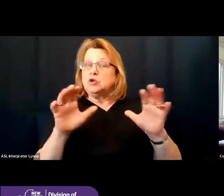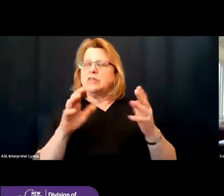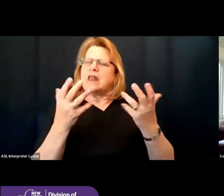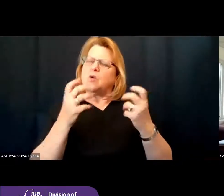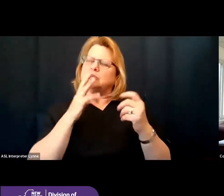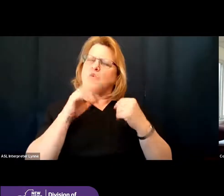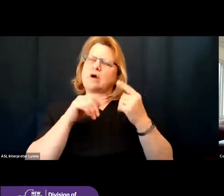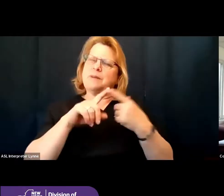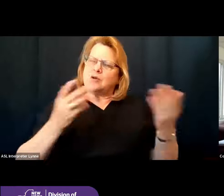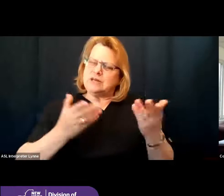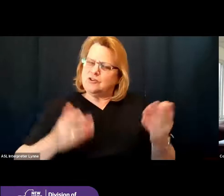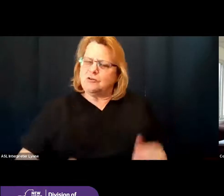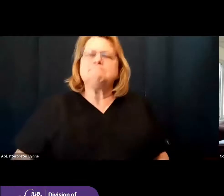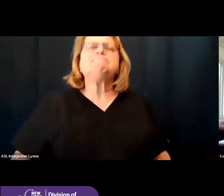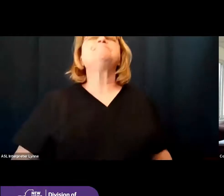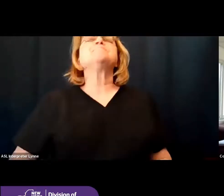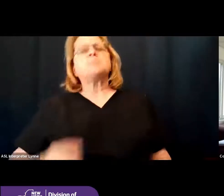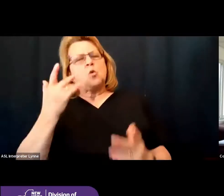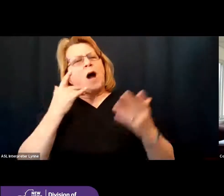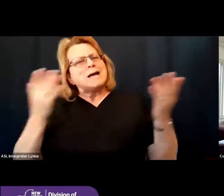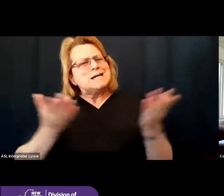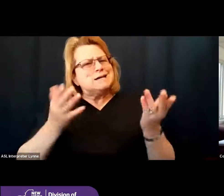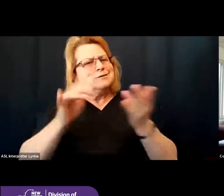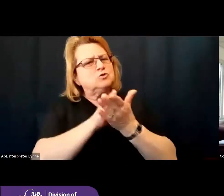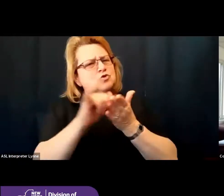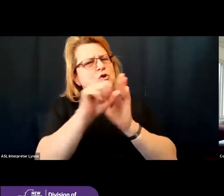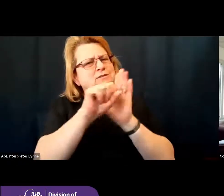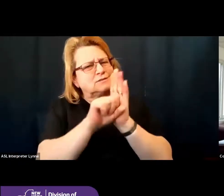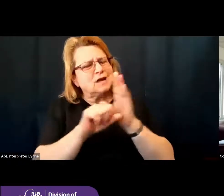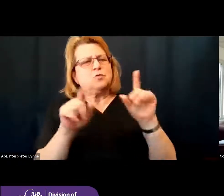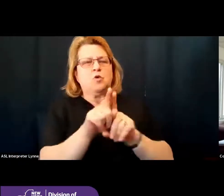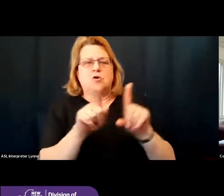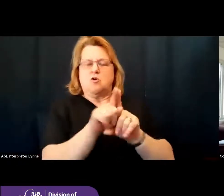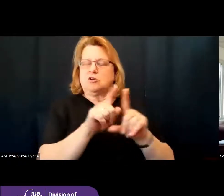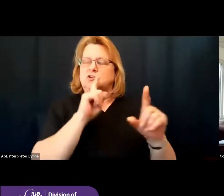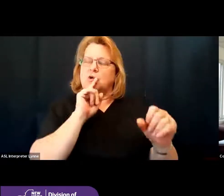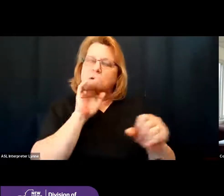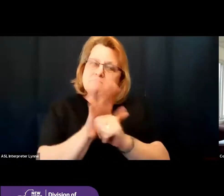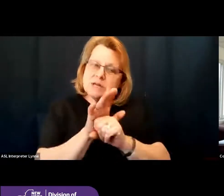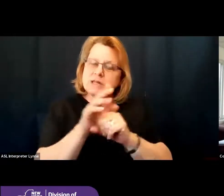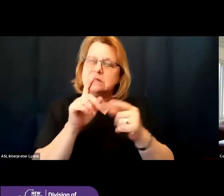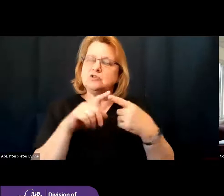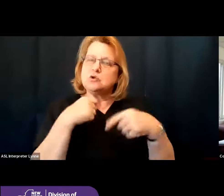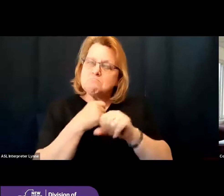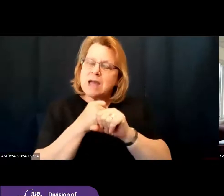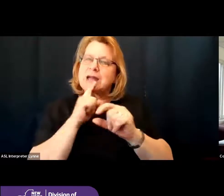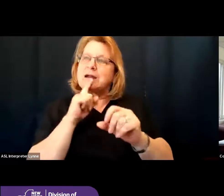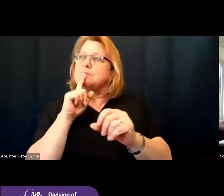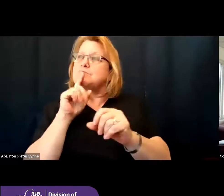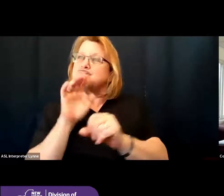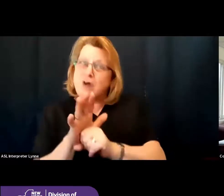home, because here in New York State, we also share that commitment to making the promise of fair